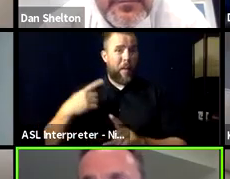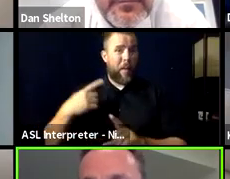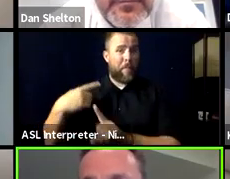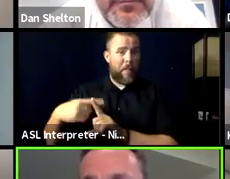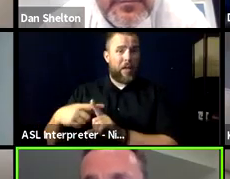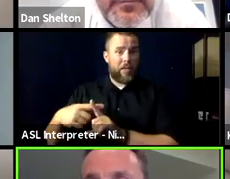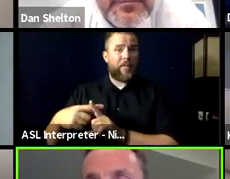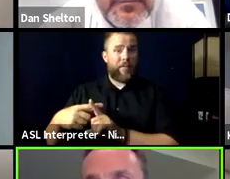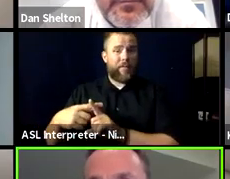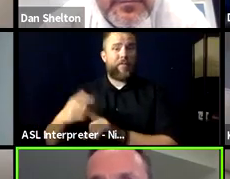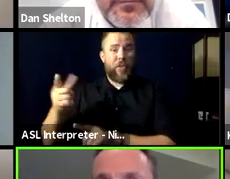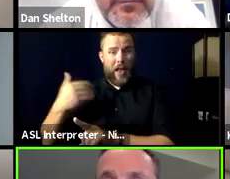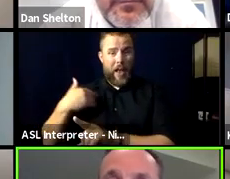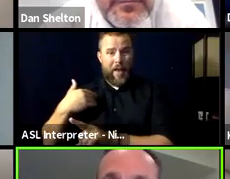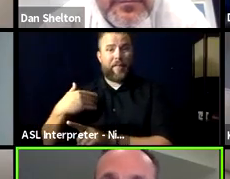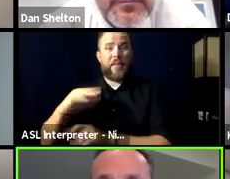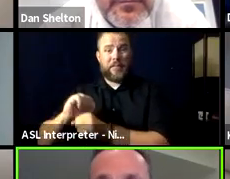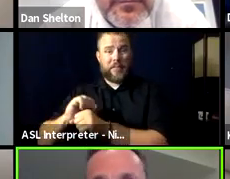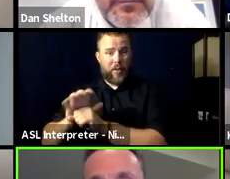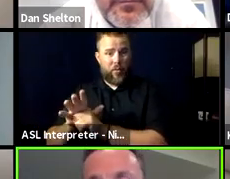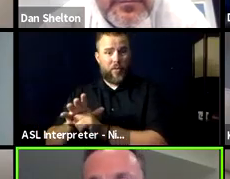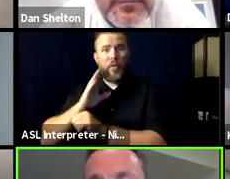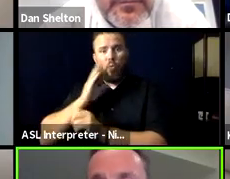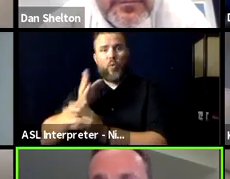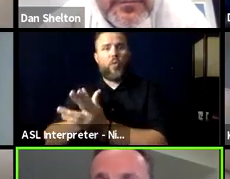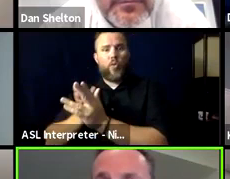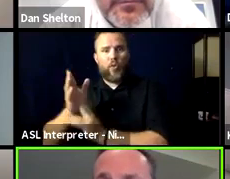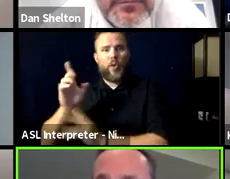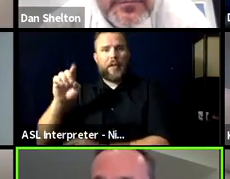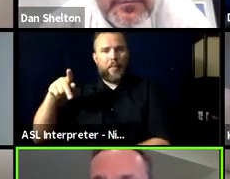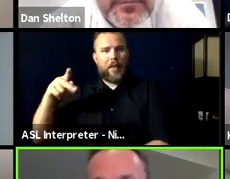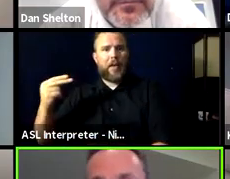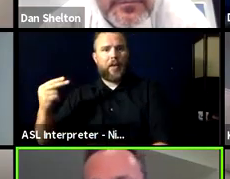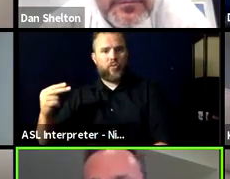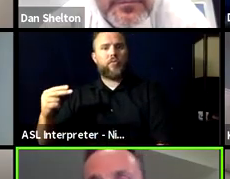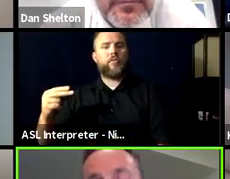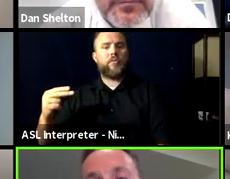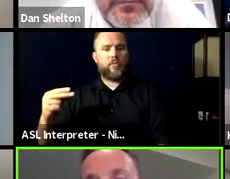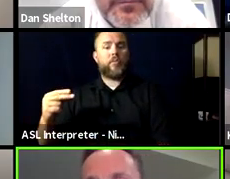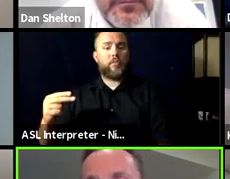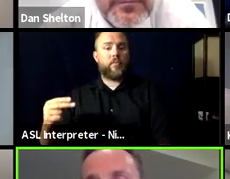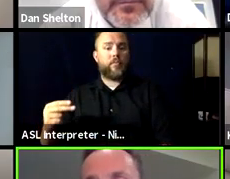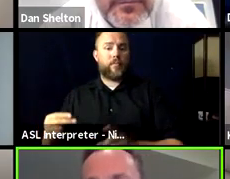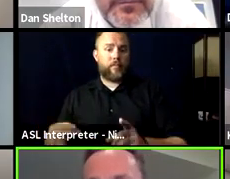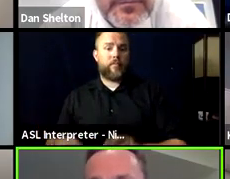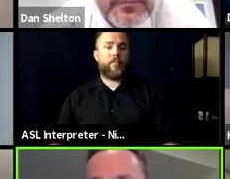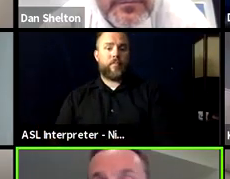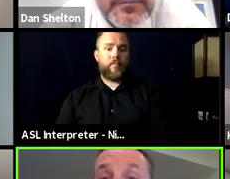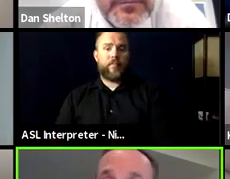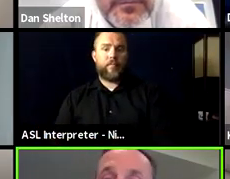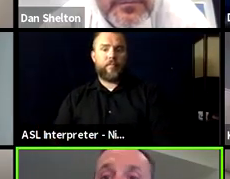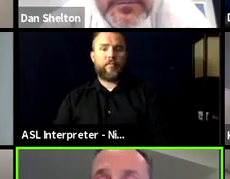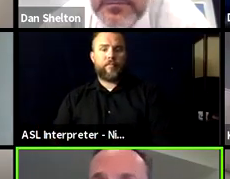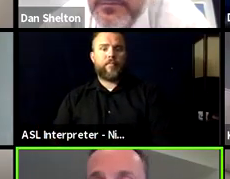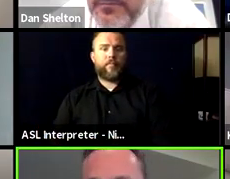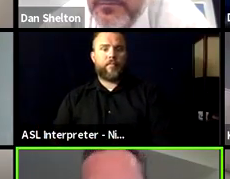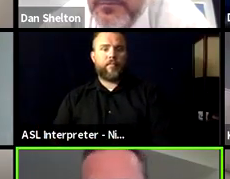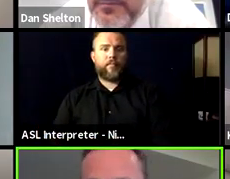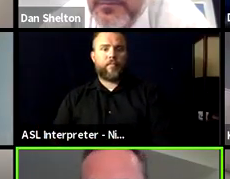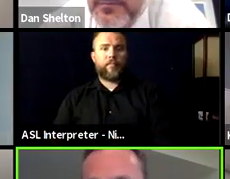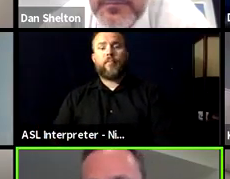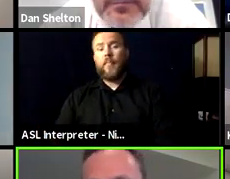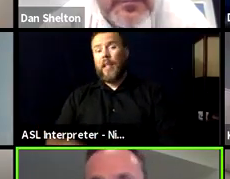through DPH. And we also have specific protocols in place for when there is a positive or